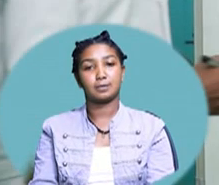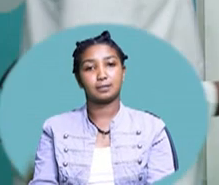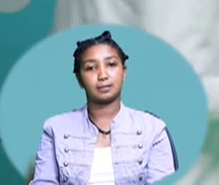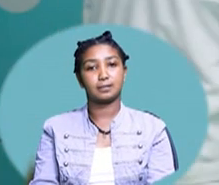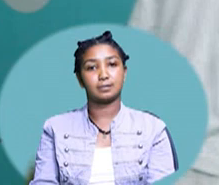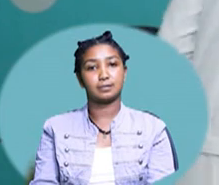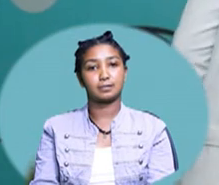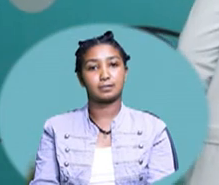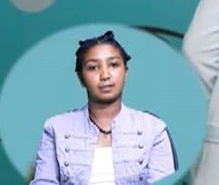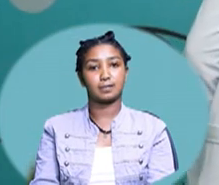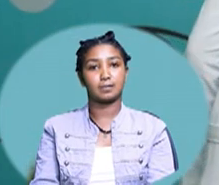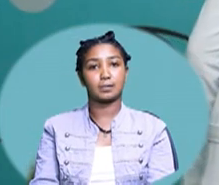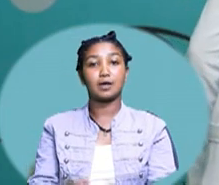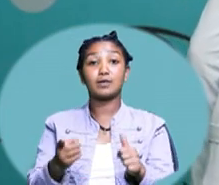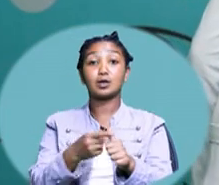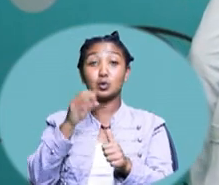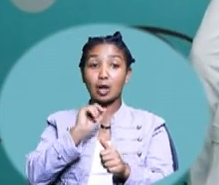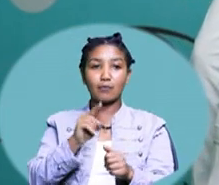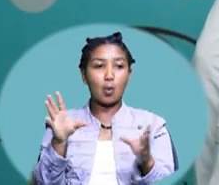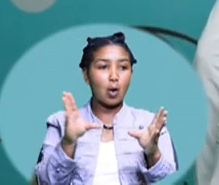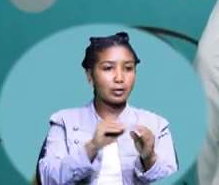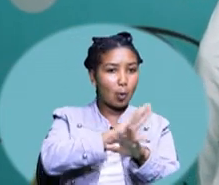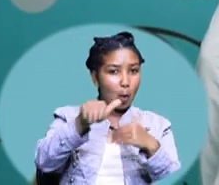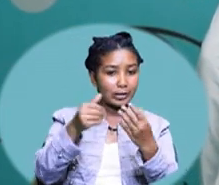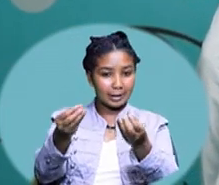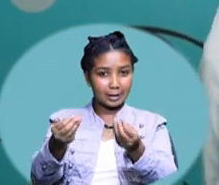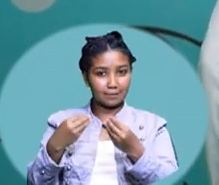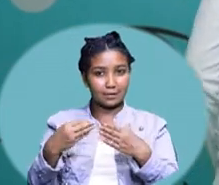Well, the solution of this answer would be,